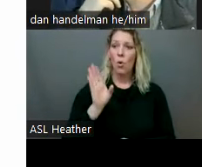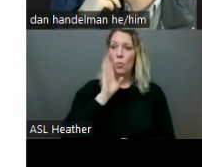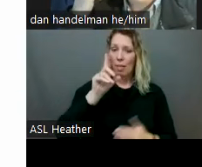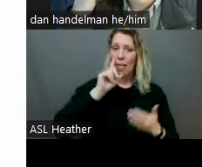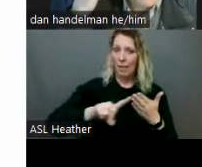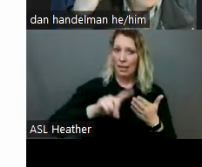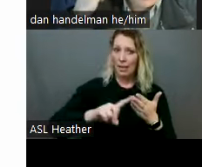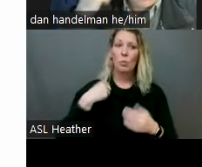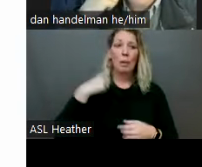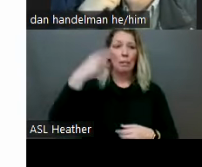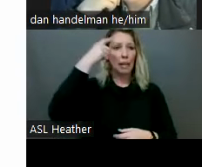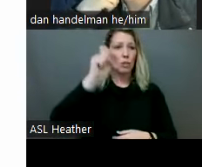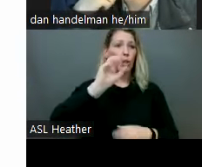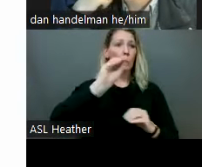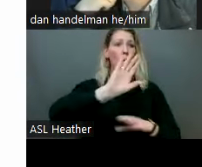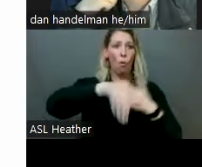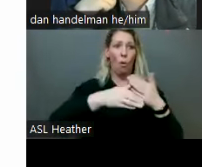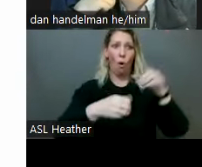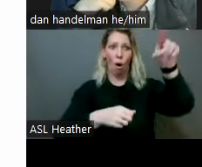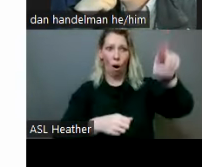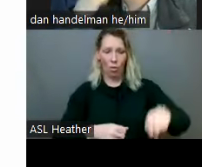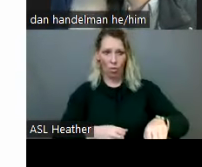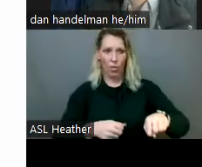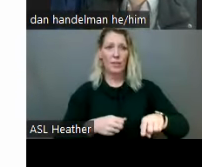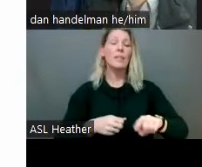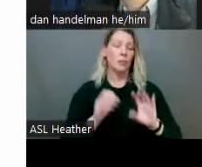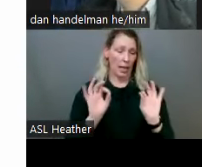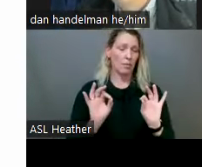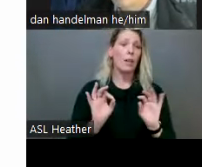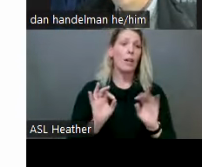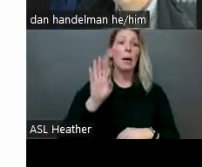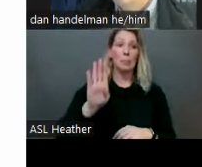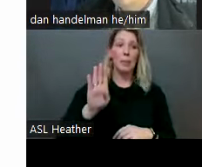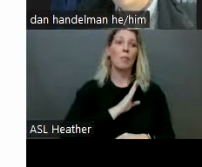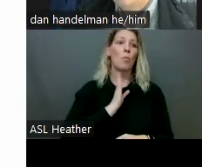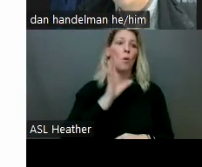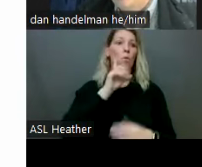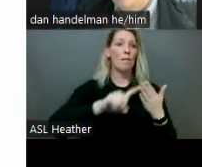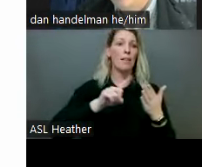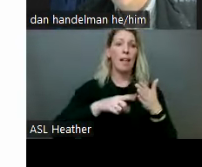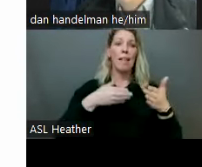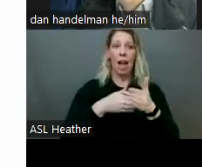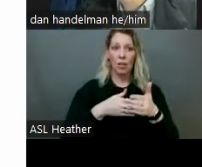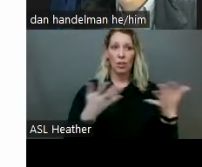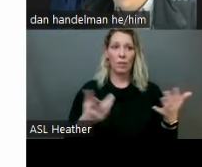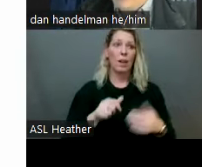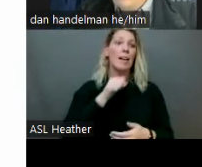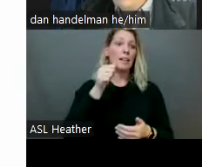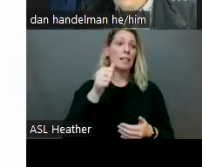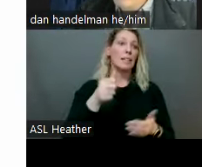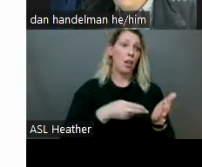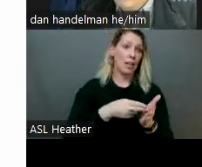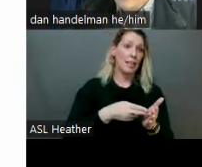also. So we're thinking that we should put all this stuff in for them to investigate. Okay. B, the board shall also investigate the allegations of